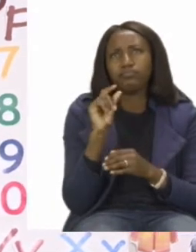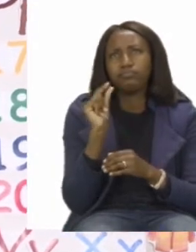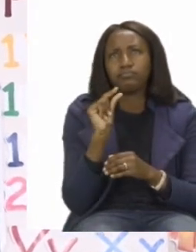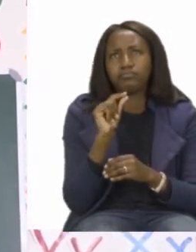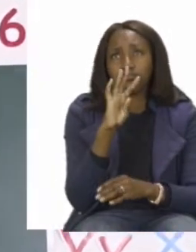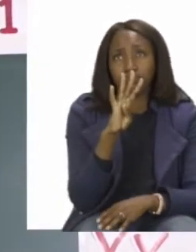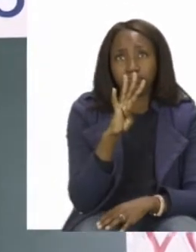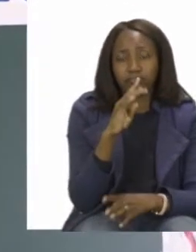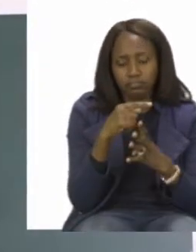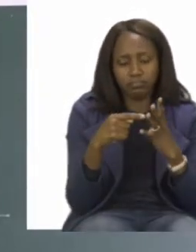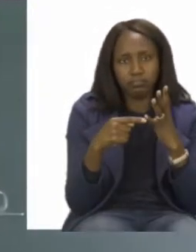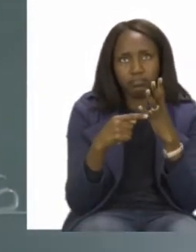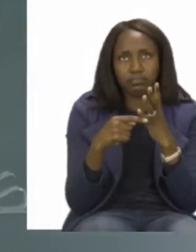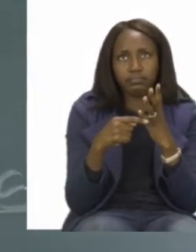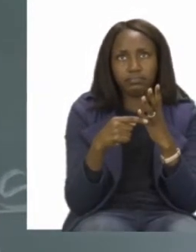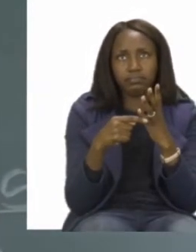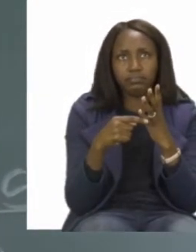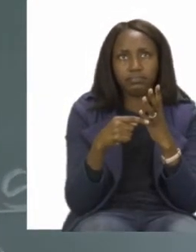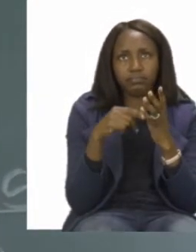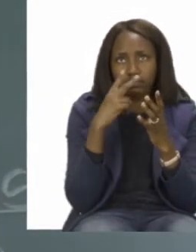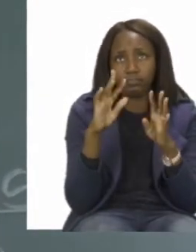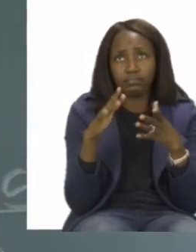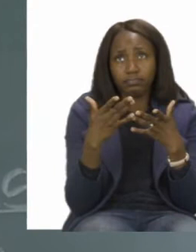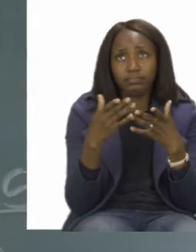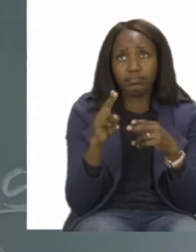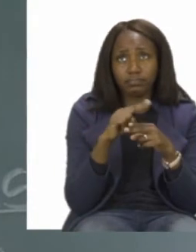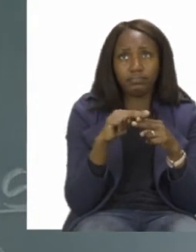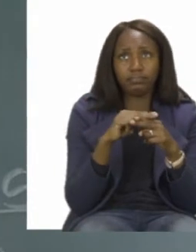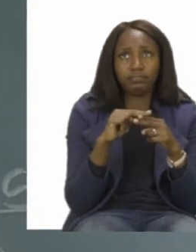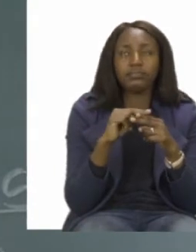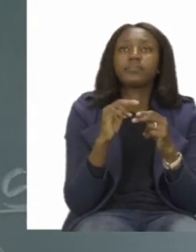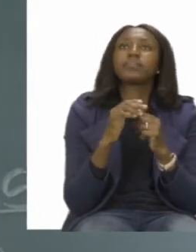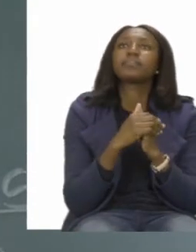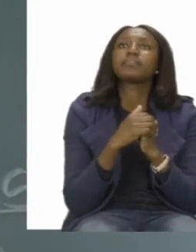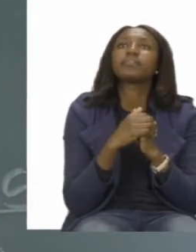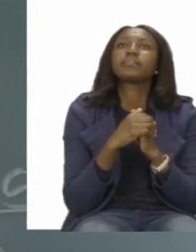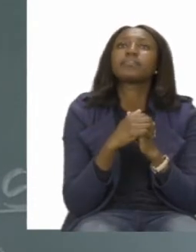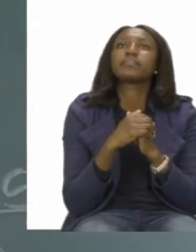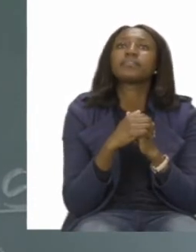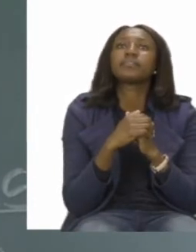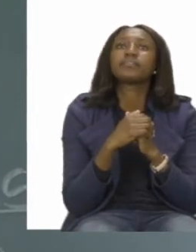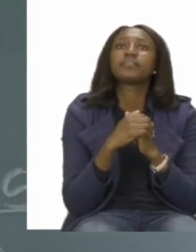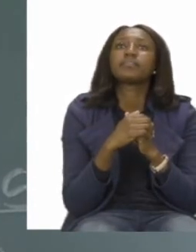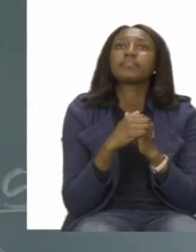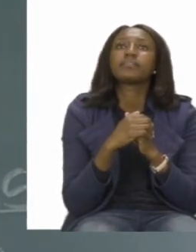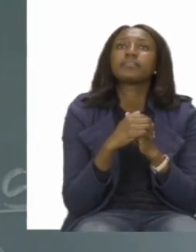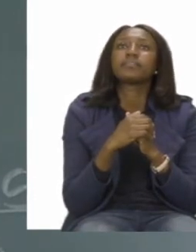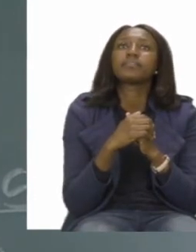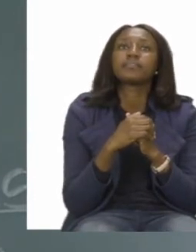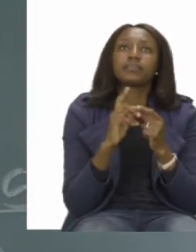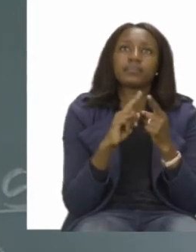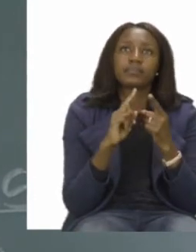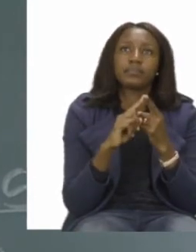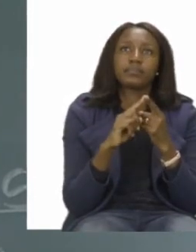pronouns and we are now going to see how we are going to change them. Now, the